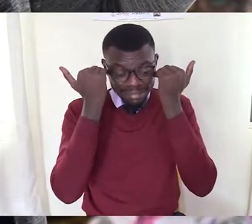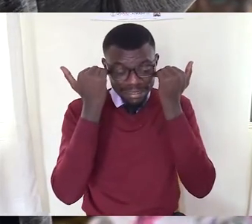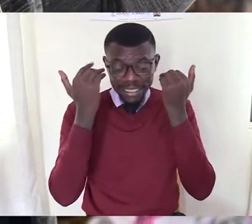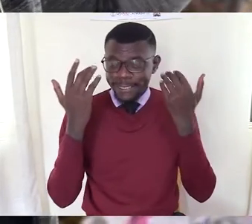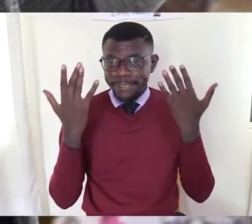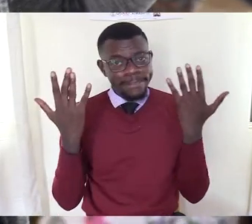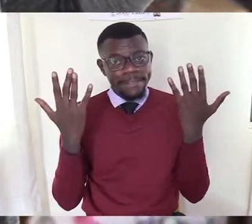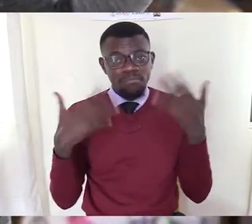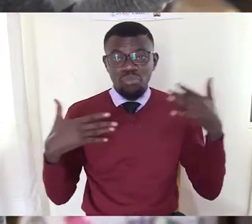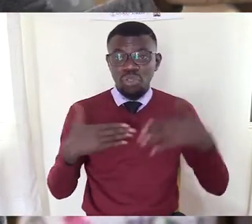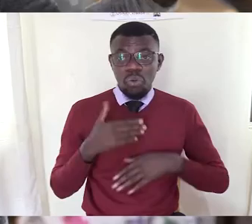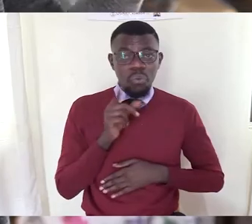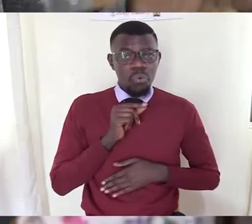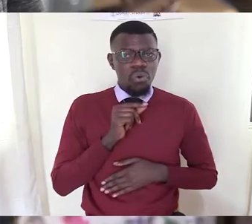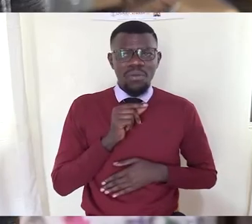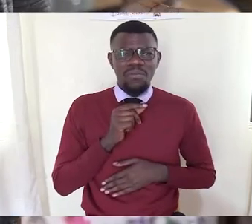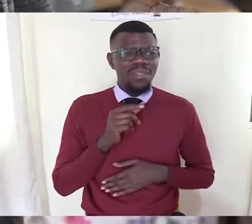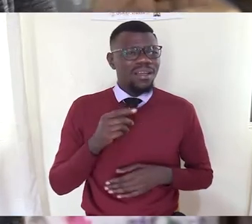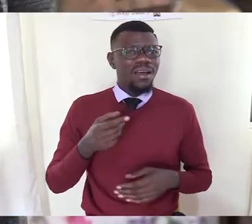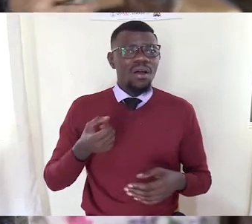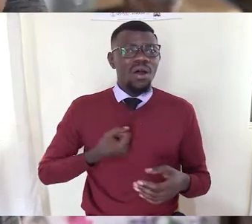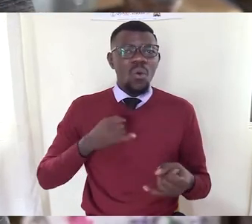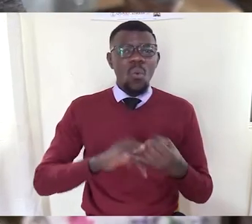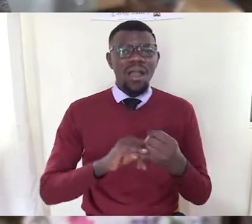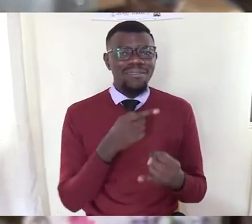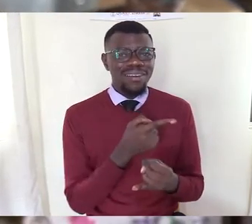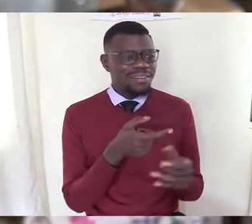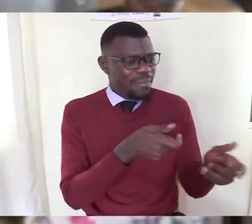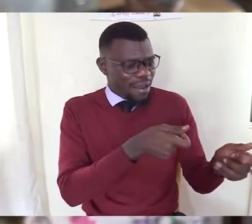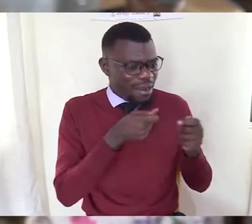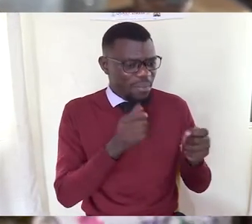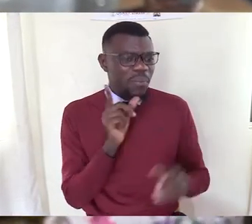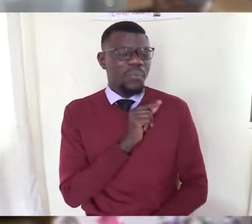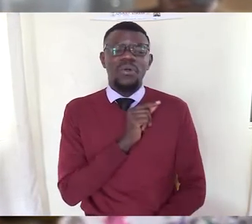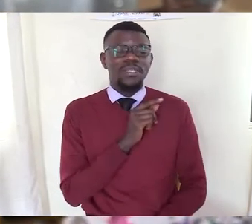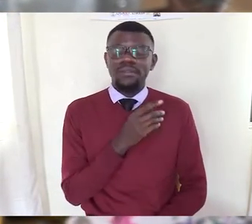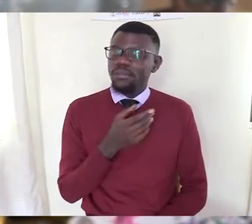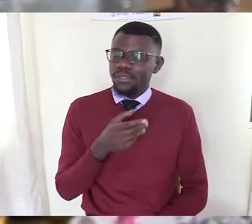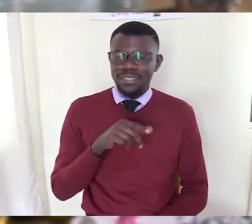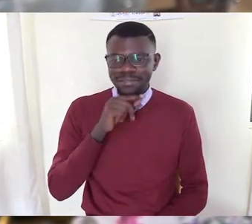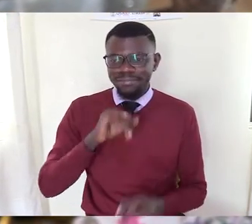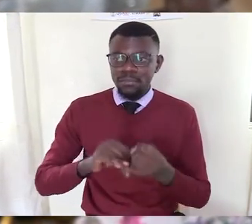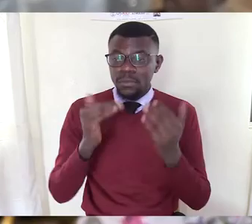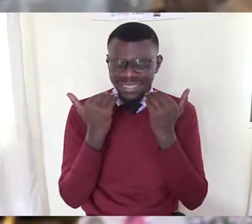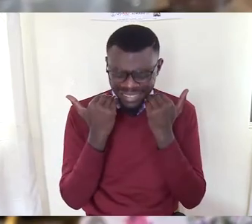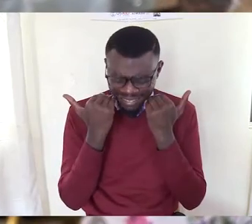not imagine what to do with a wife that was raped. He died of depression.